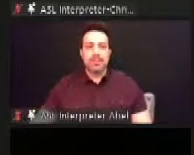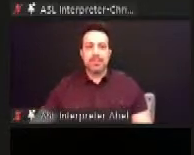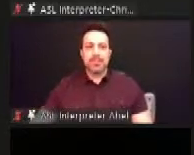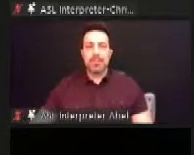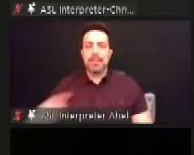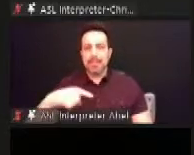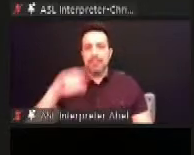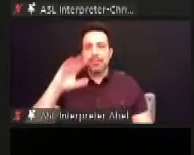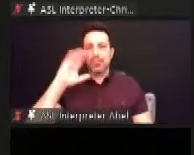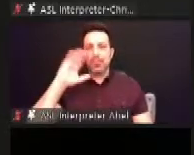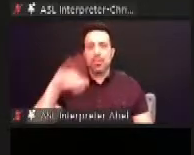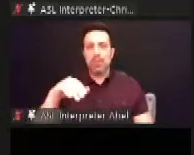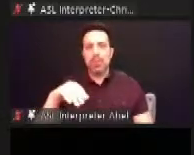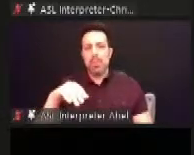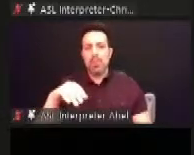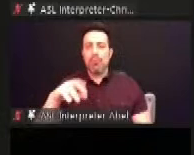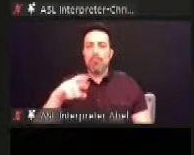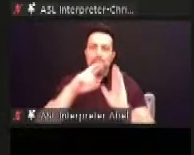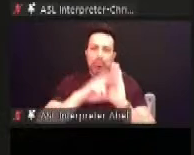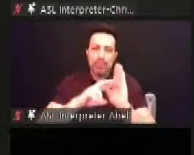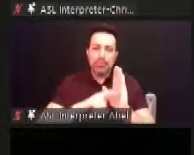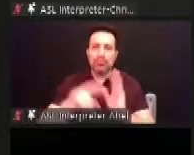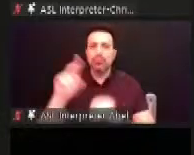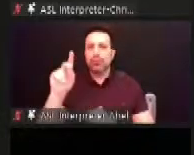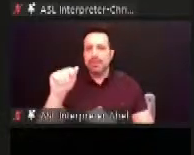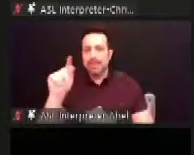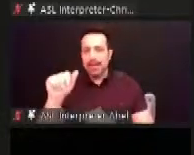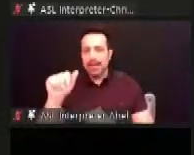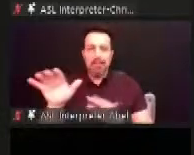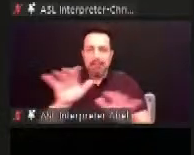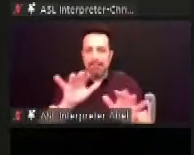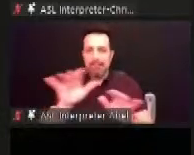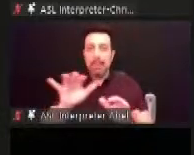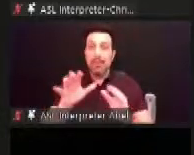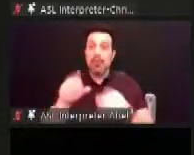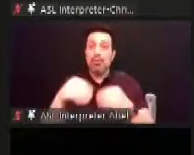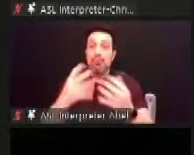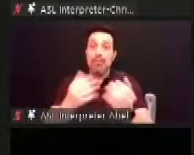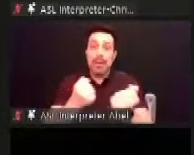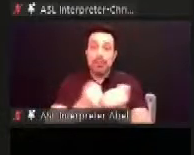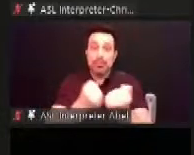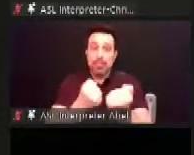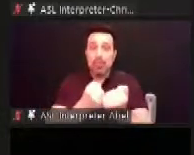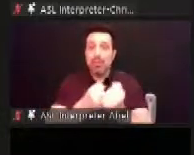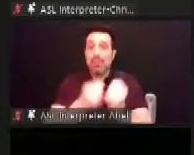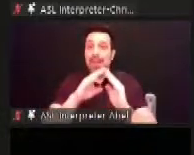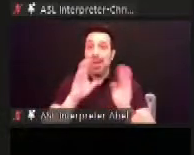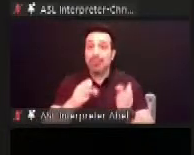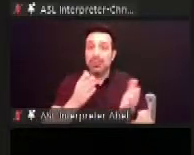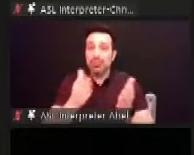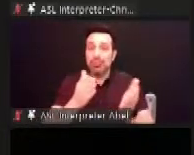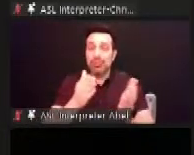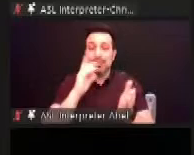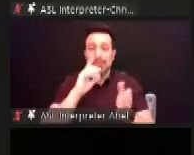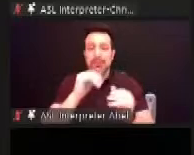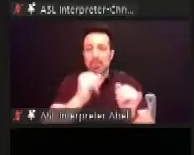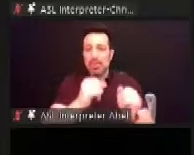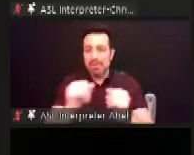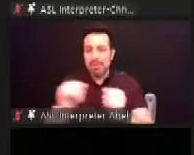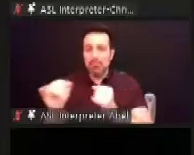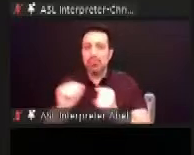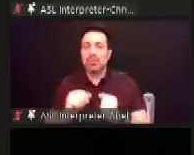We know from research and data that providing supportive housing services to individuals